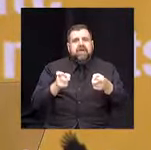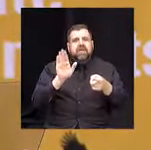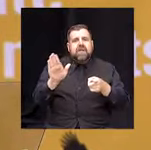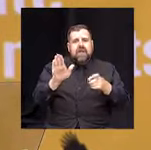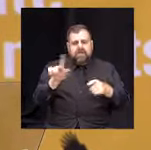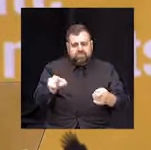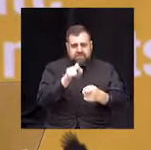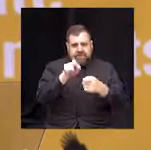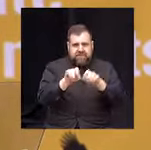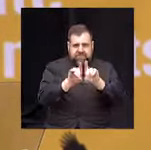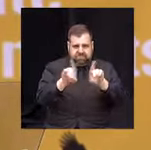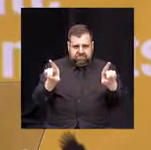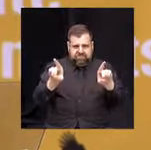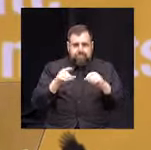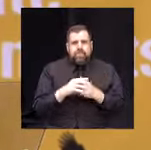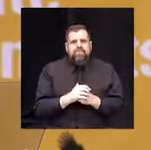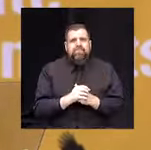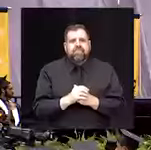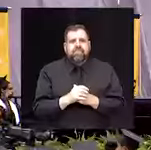respective degrees.